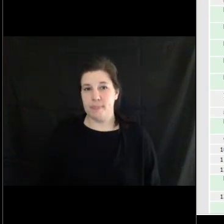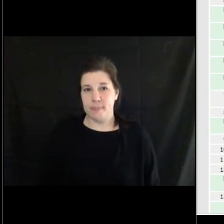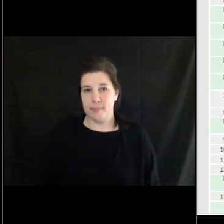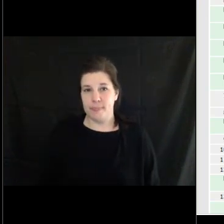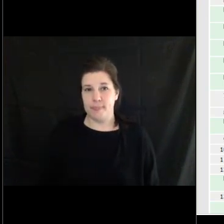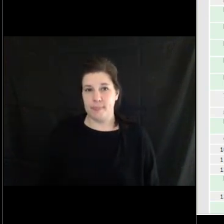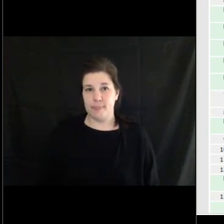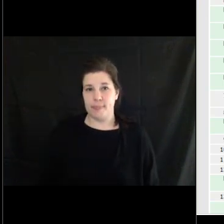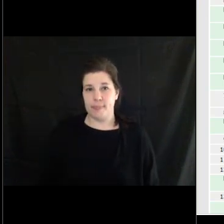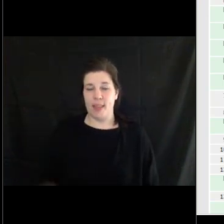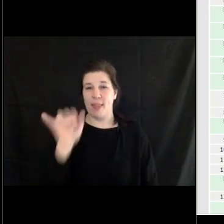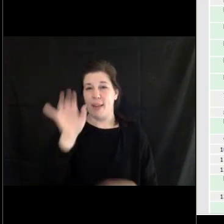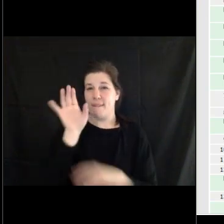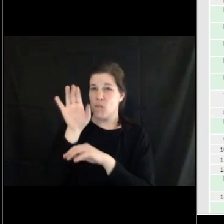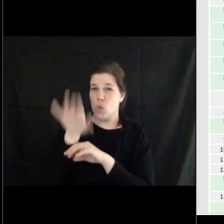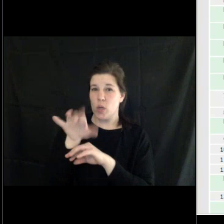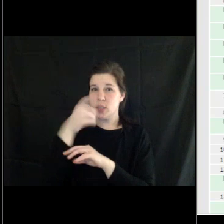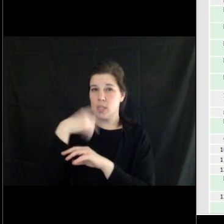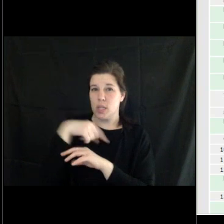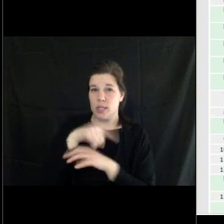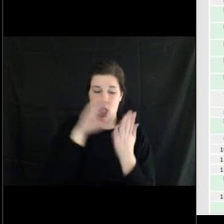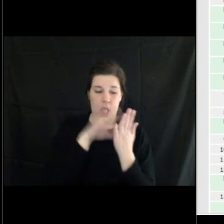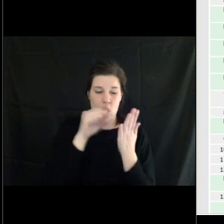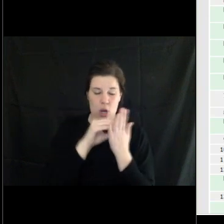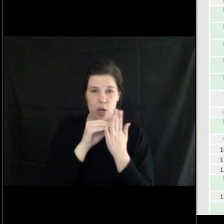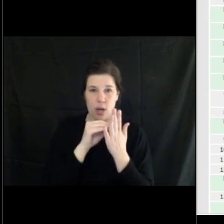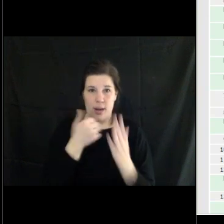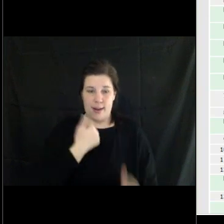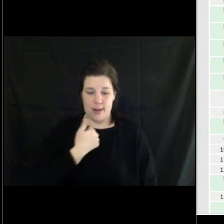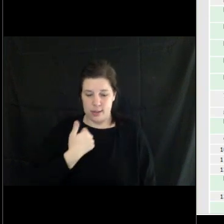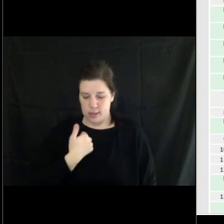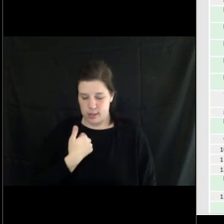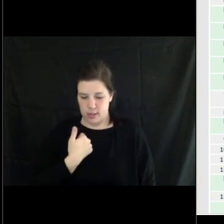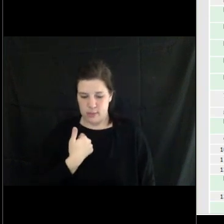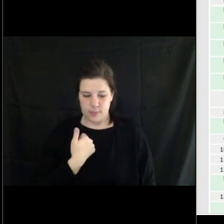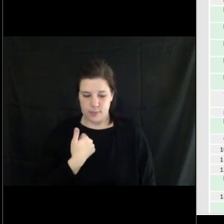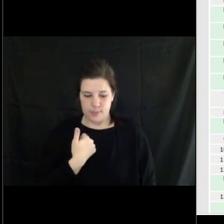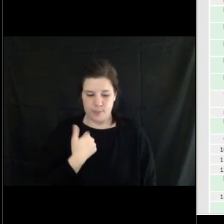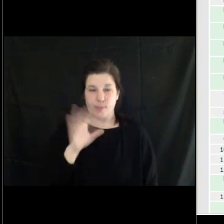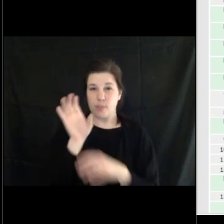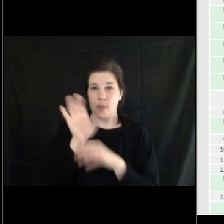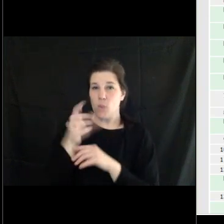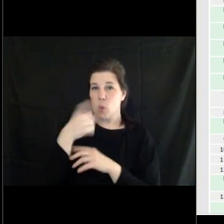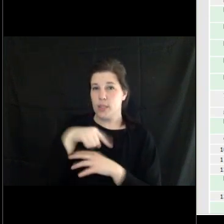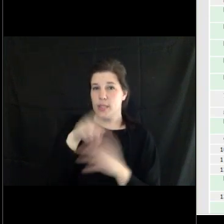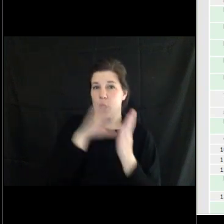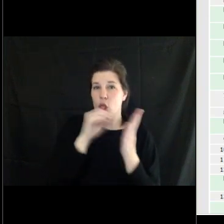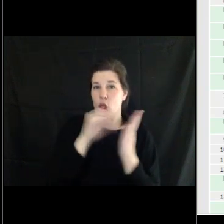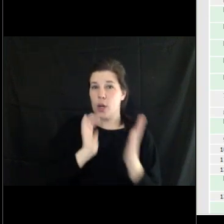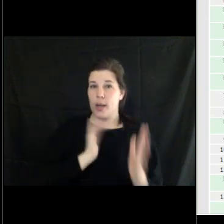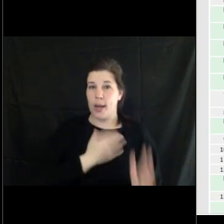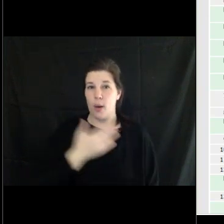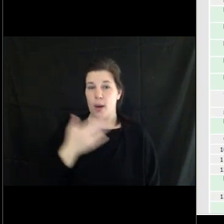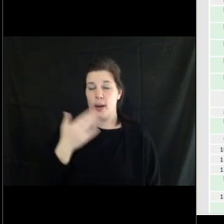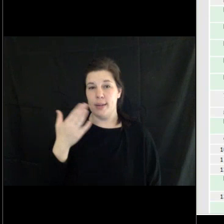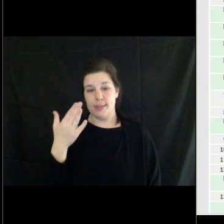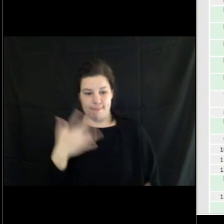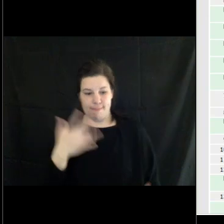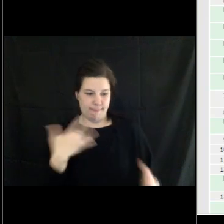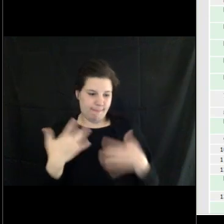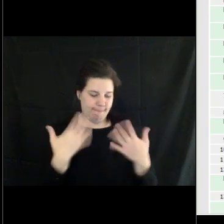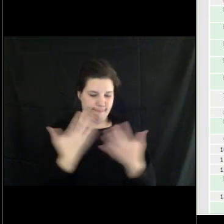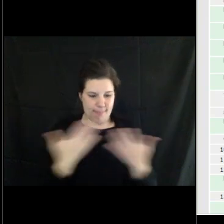It forced us to learn ourselves. It forced us to learn our passions and create new business ventures